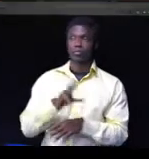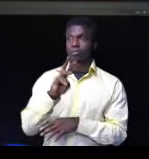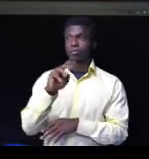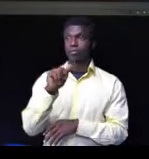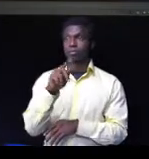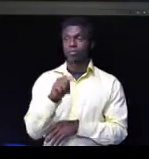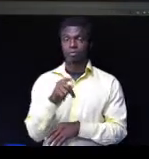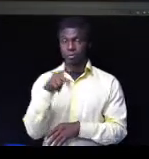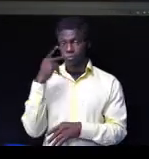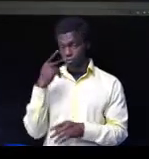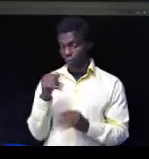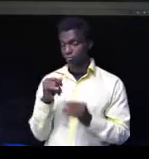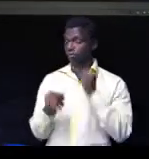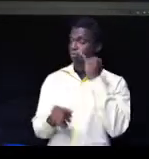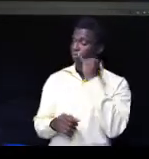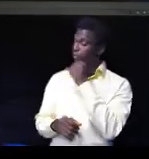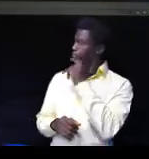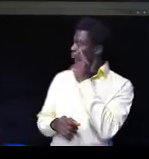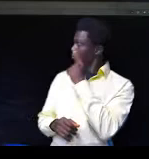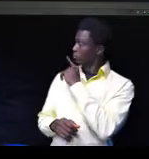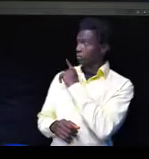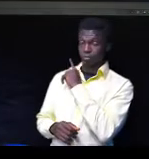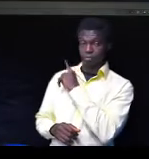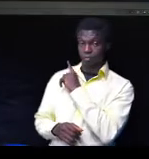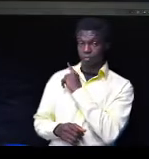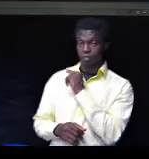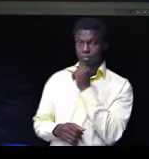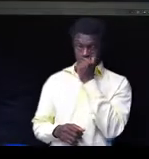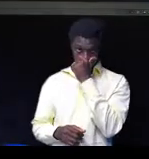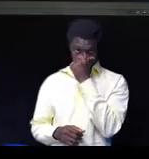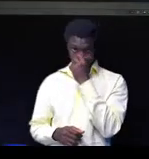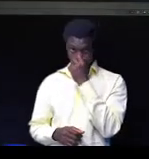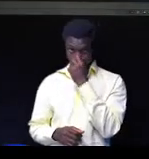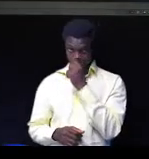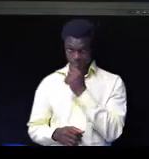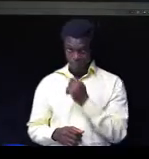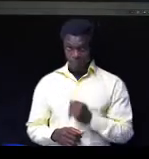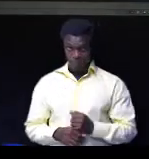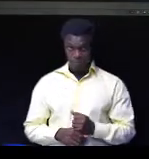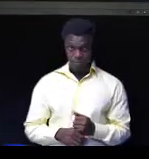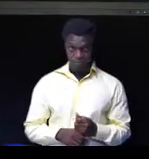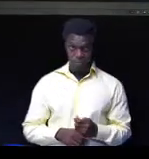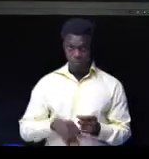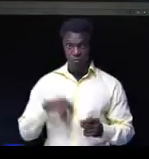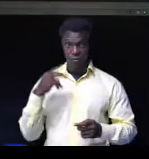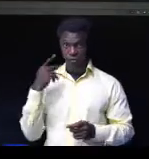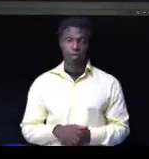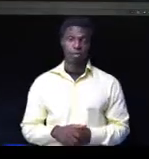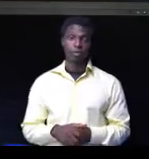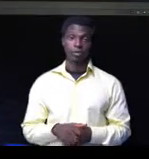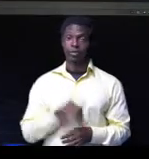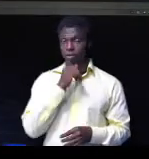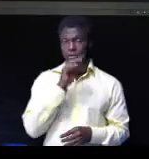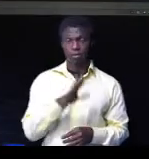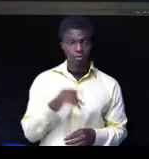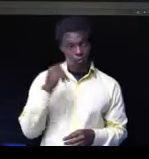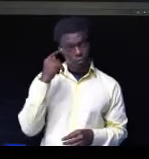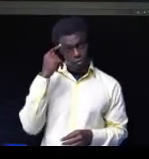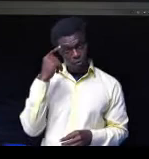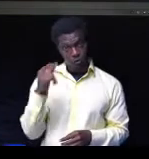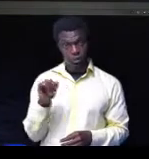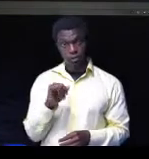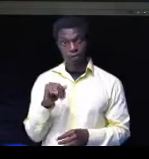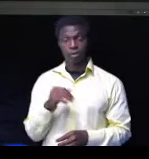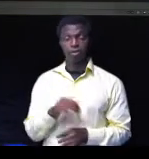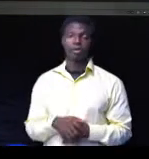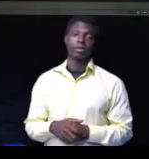a mat with 3 referees. You can see when I say mat, we are referring to this type. It's not your thinking